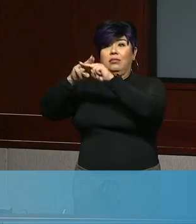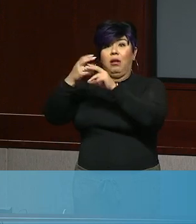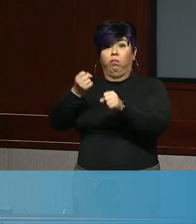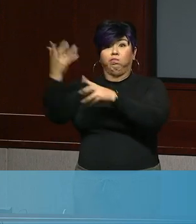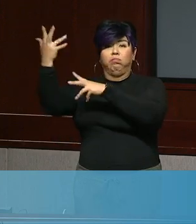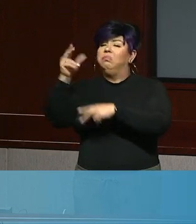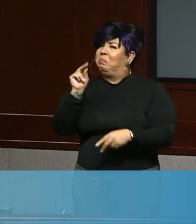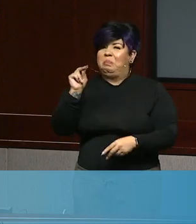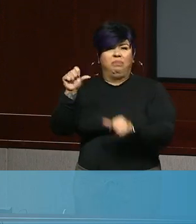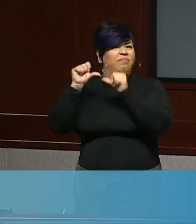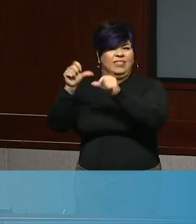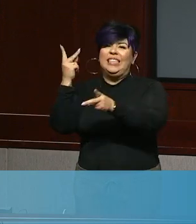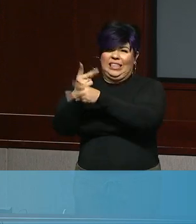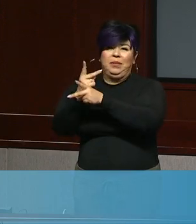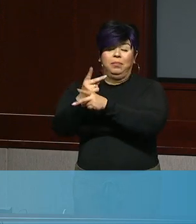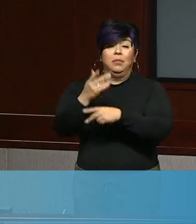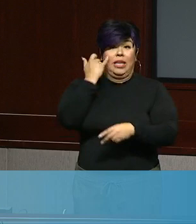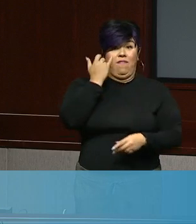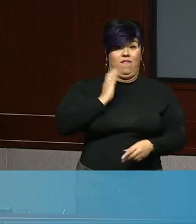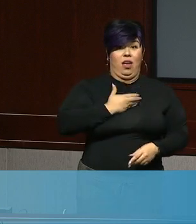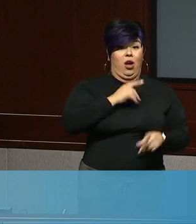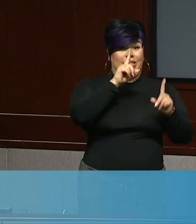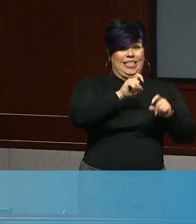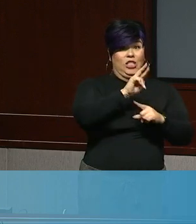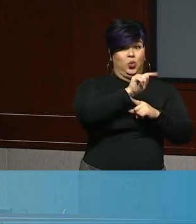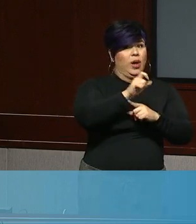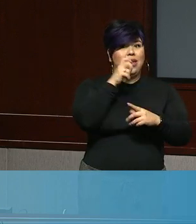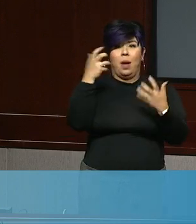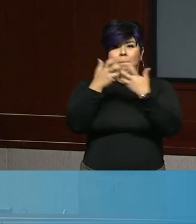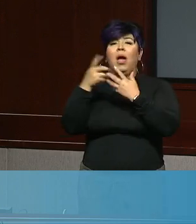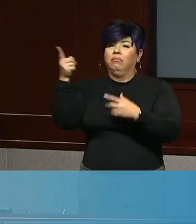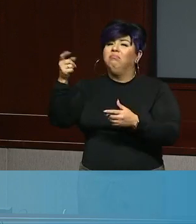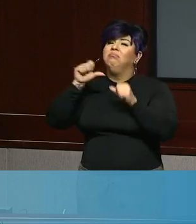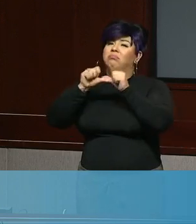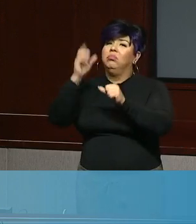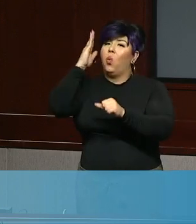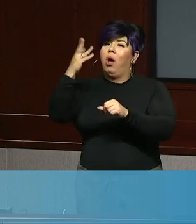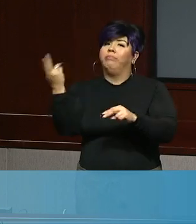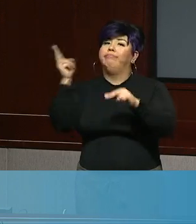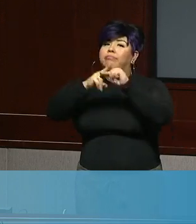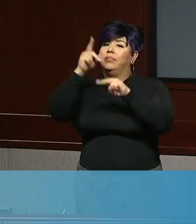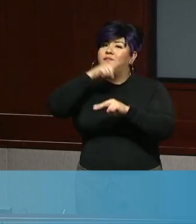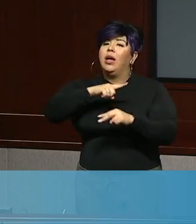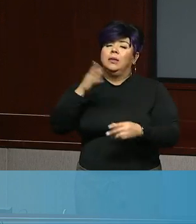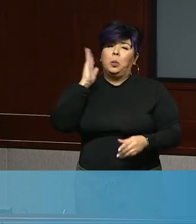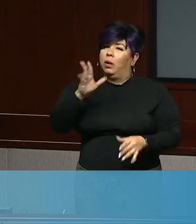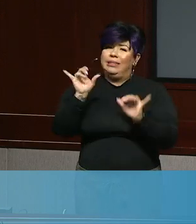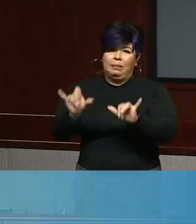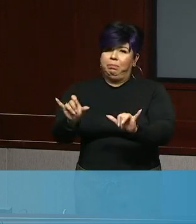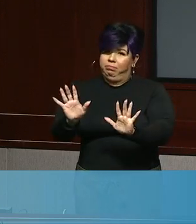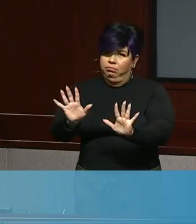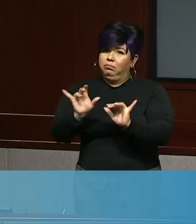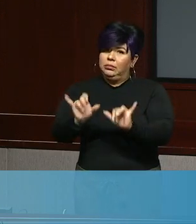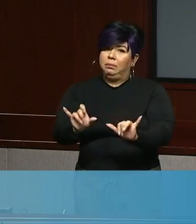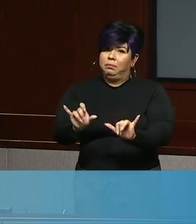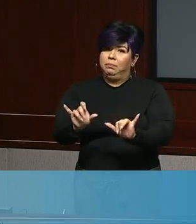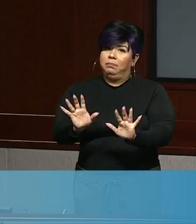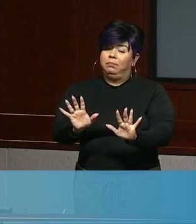on testing volumes that are occurring within a county. So that has not changed.